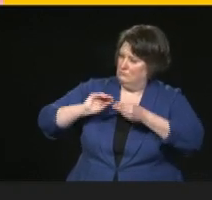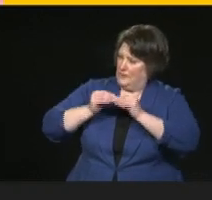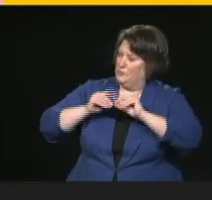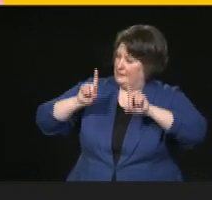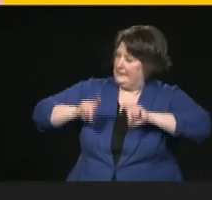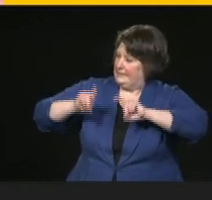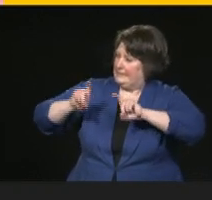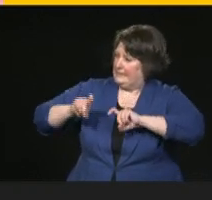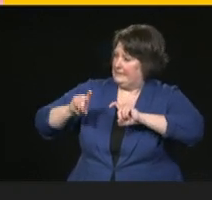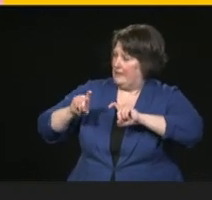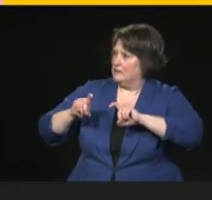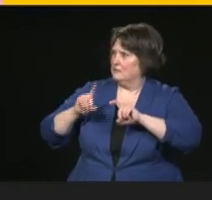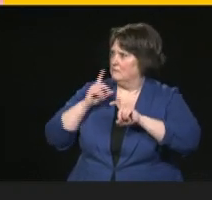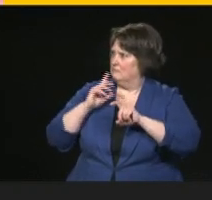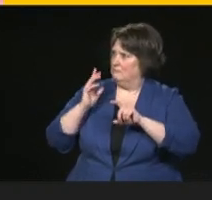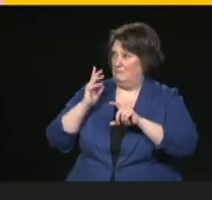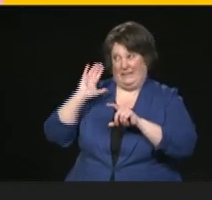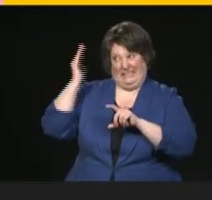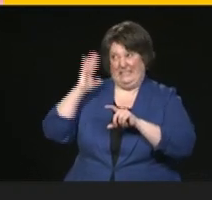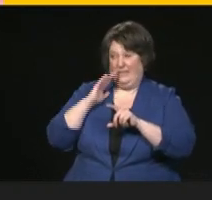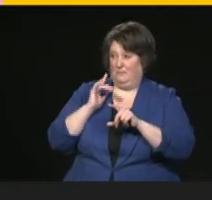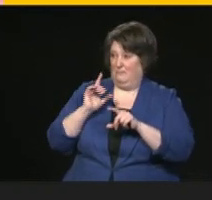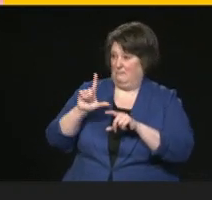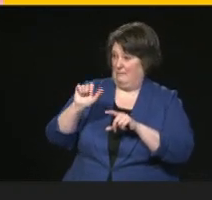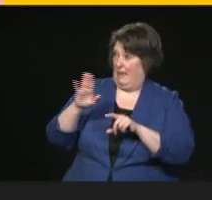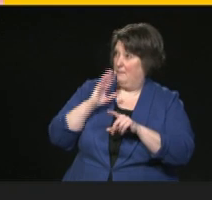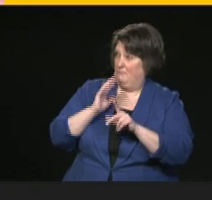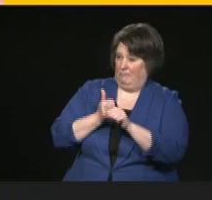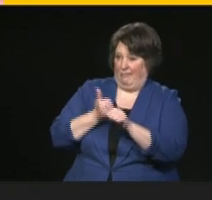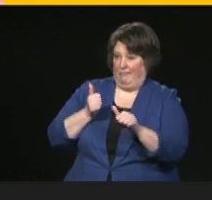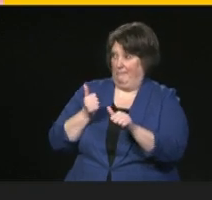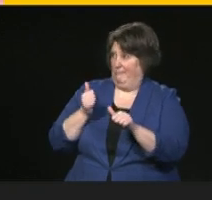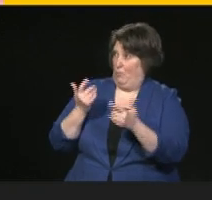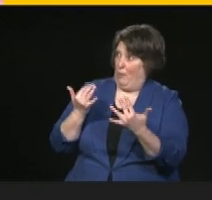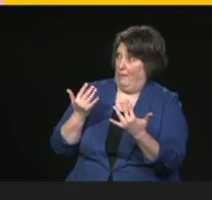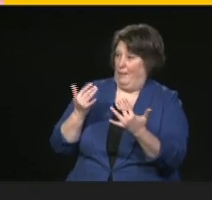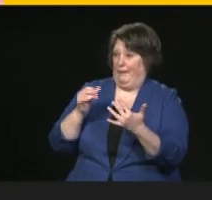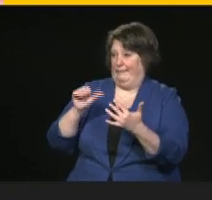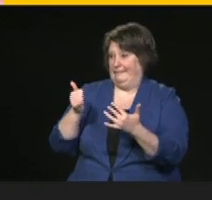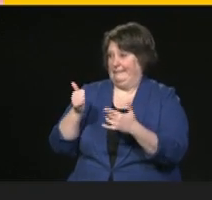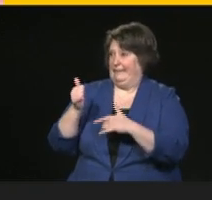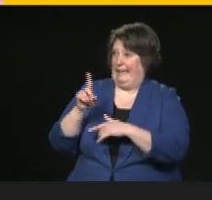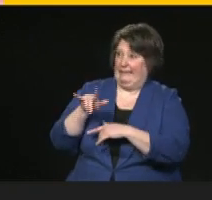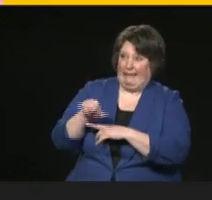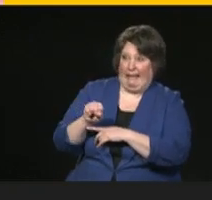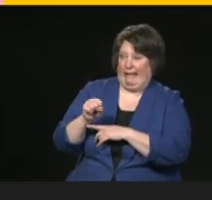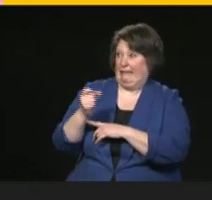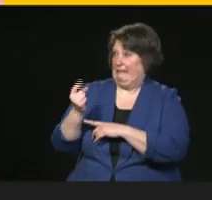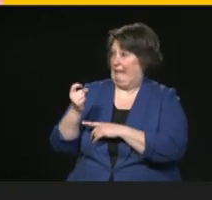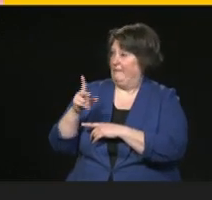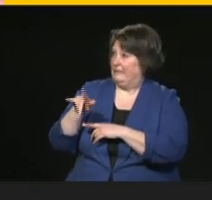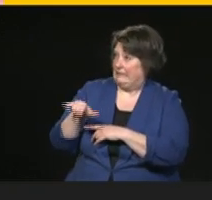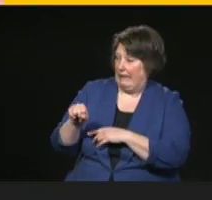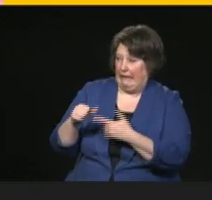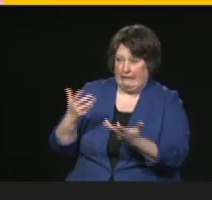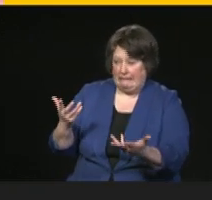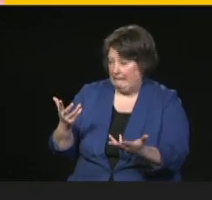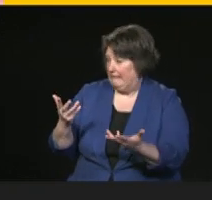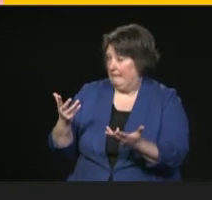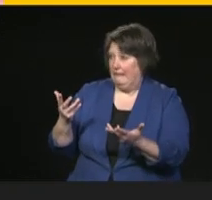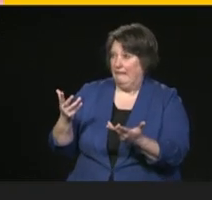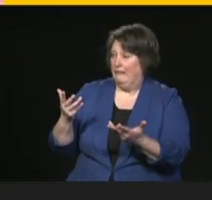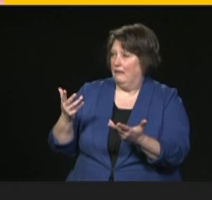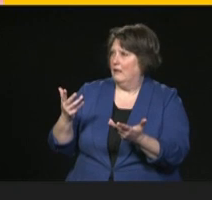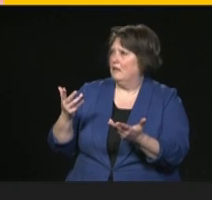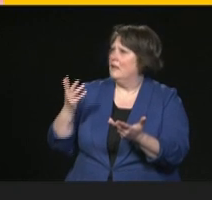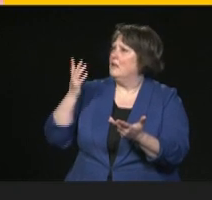about 10, 11, 12 days that we know of. So why is it so important that we have you're promoting these numbers of tests,